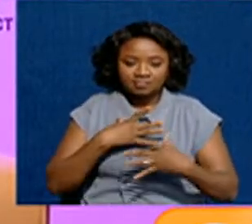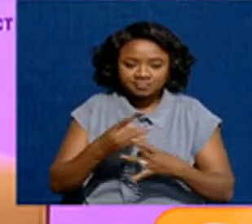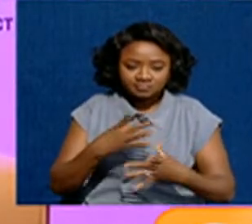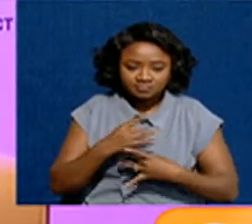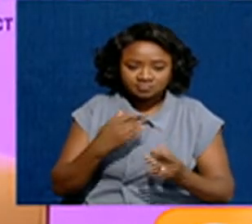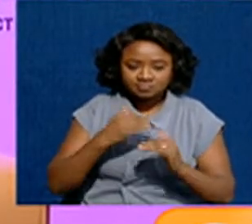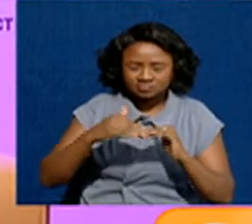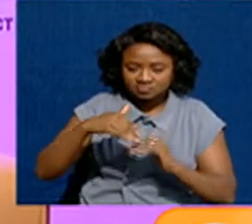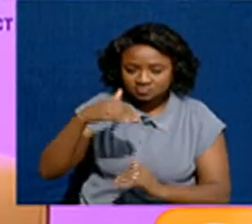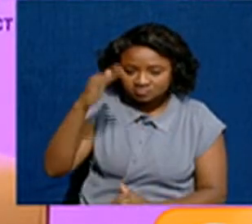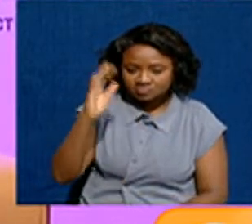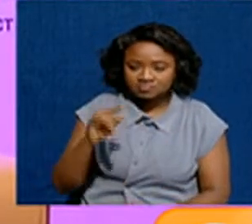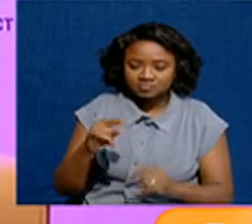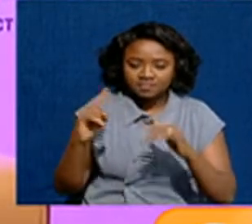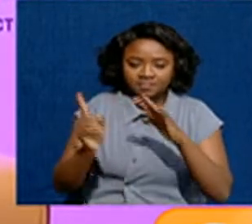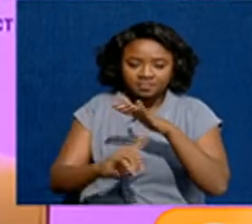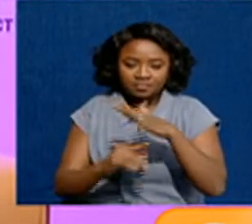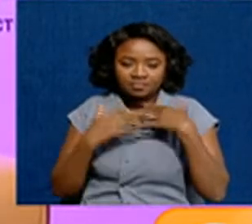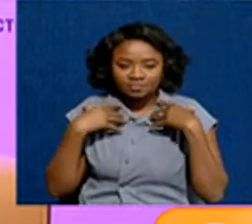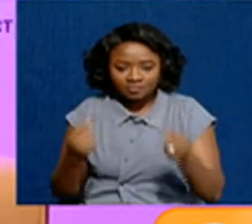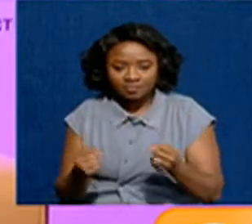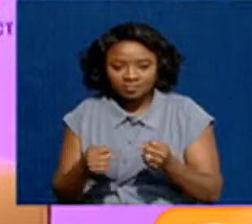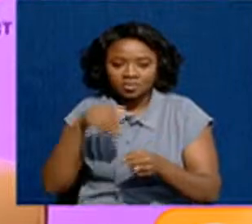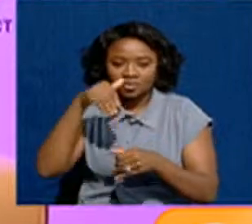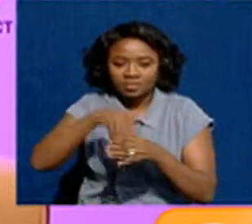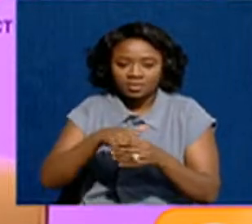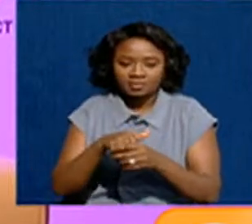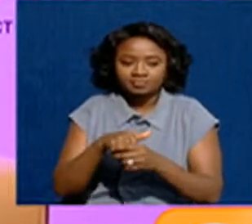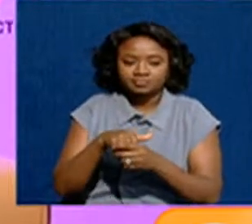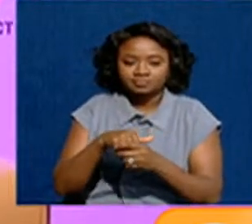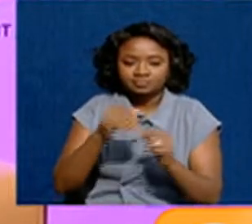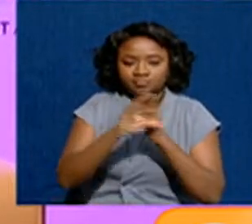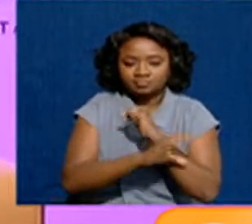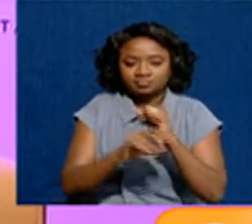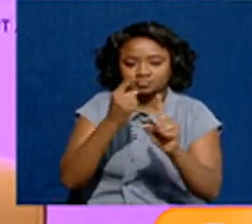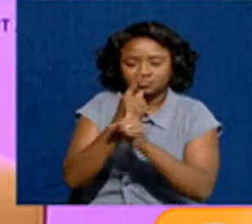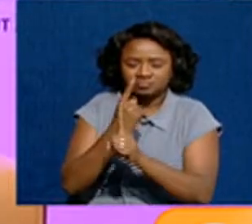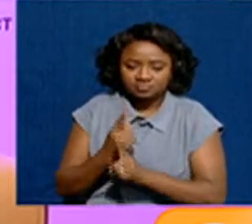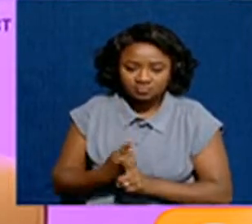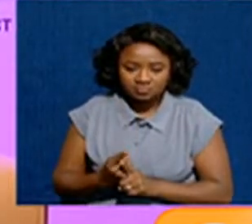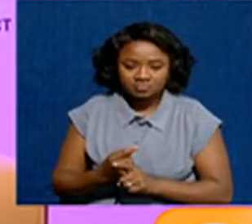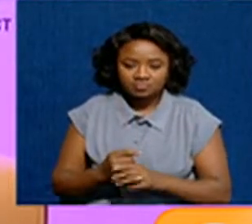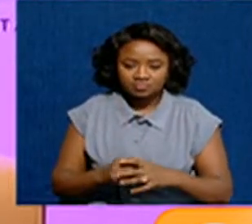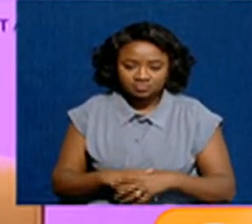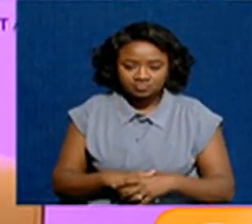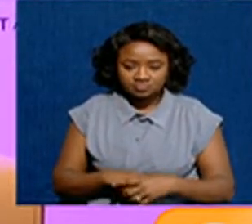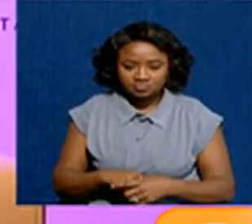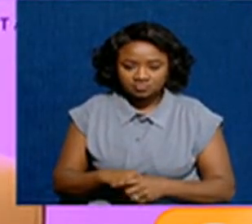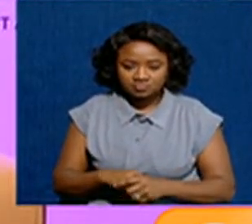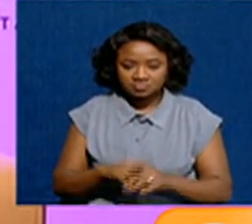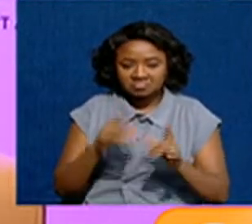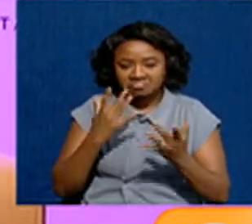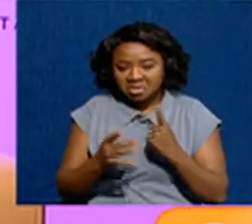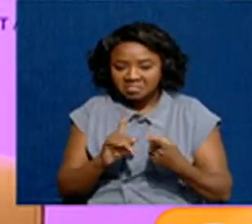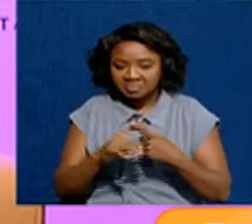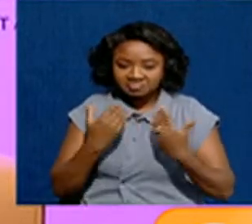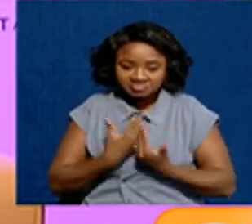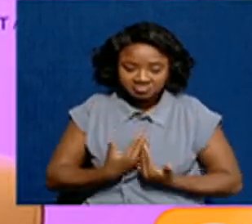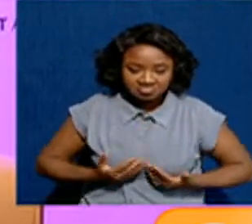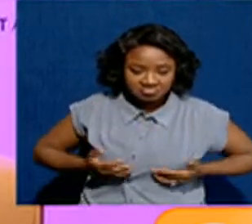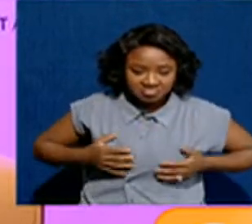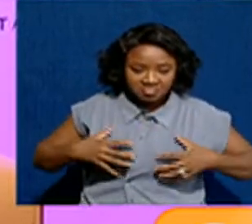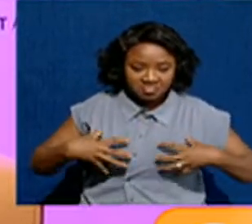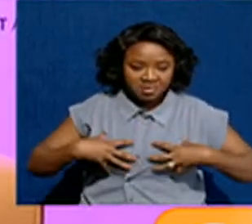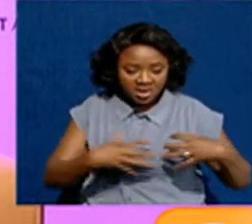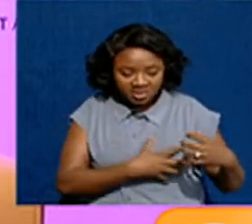priority to the ministries of health in respective countries. In some places, that may be breast cancer. Others, it might be